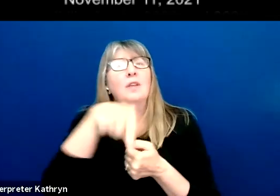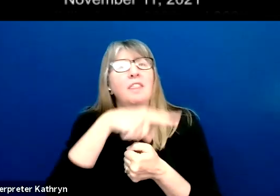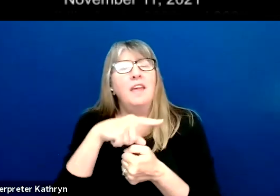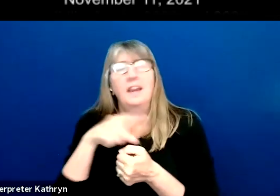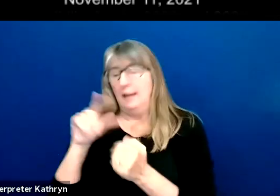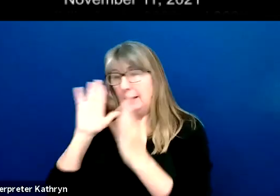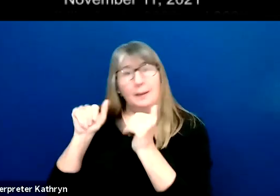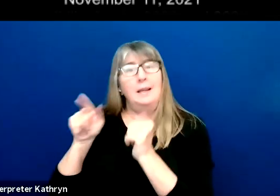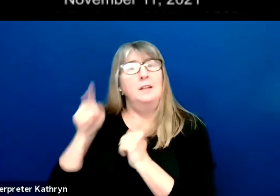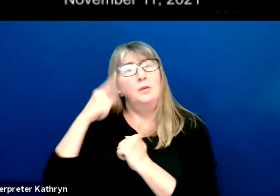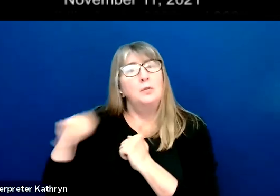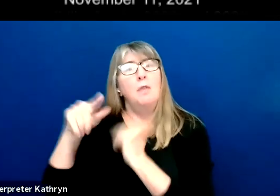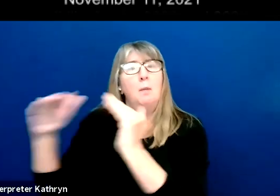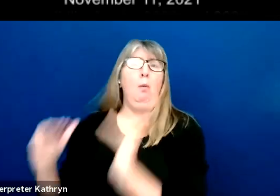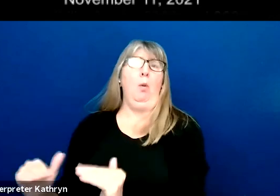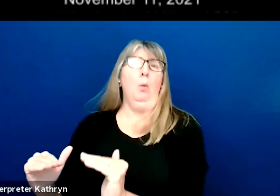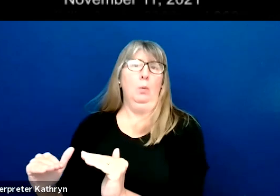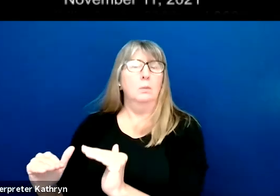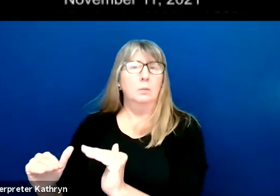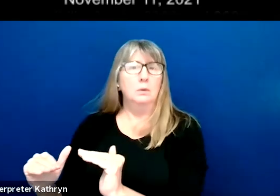expectations among